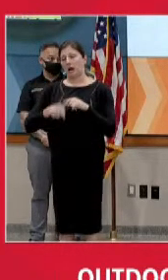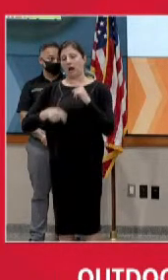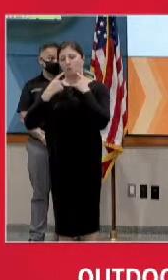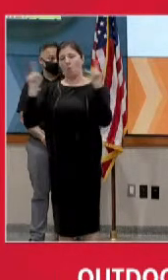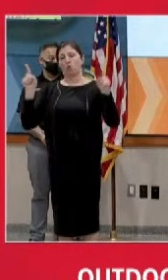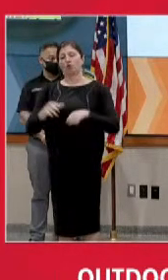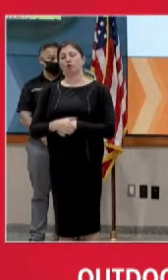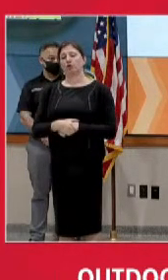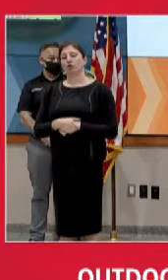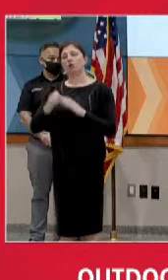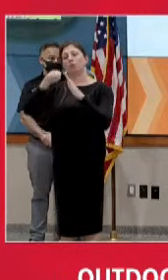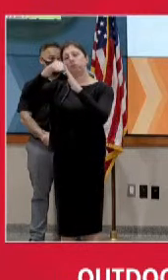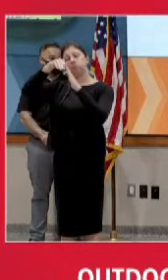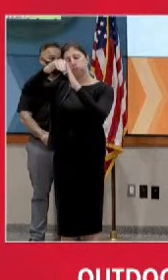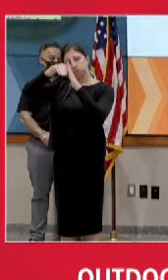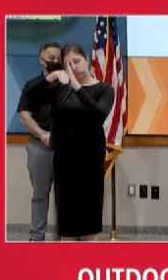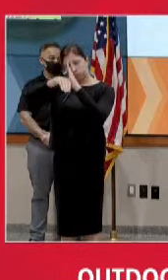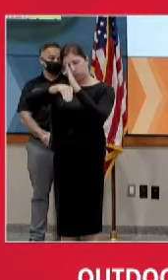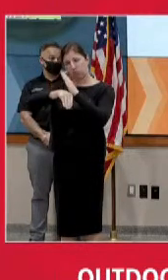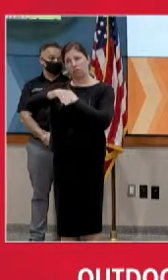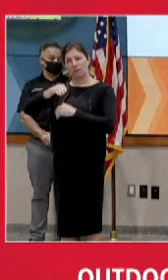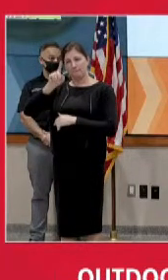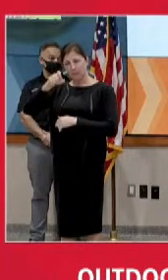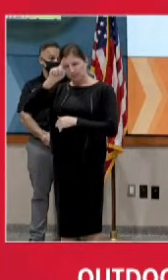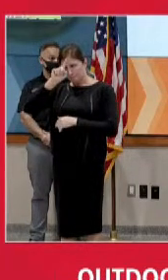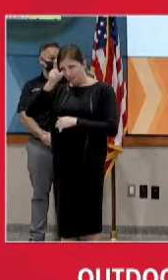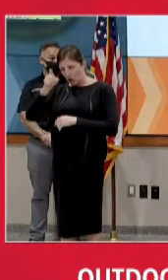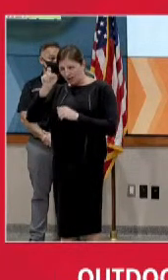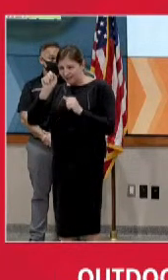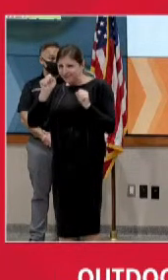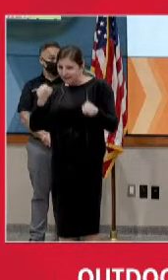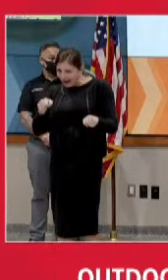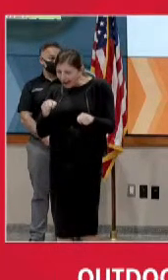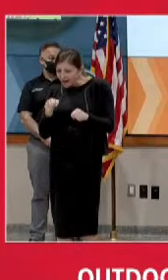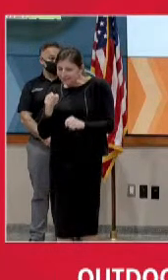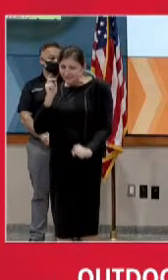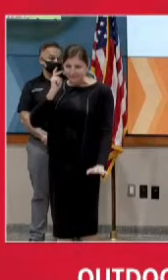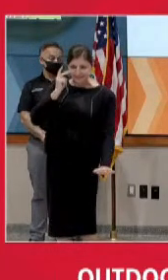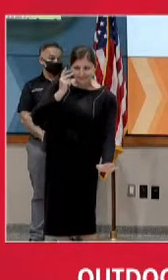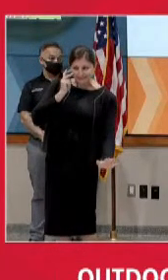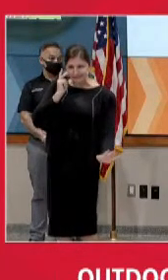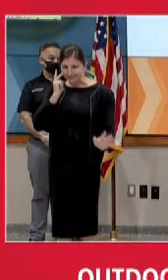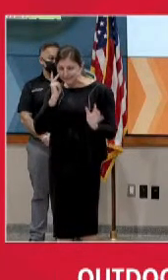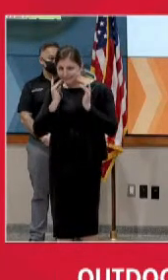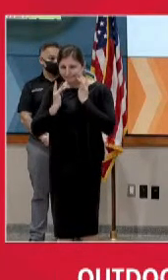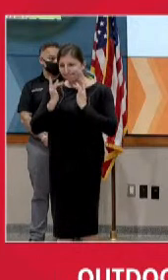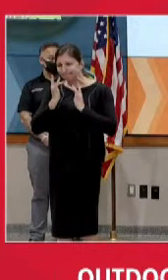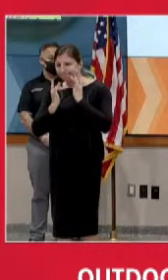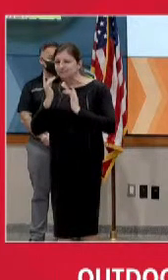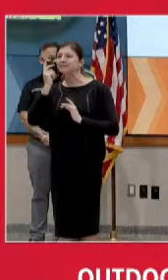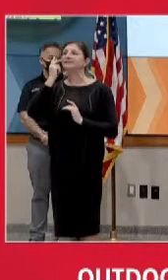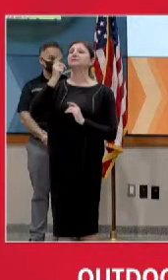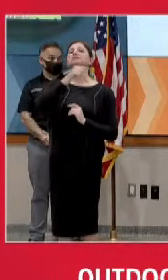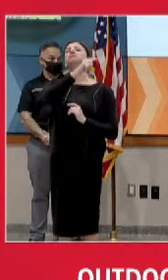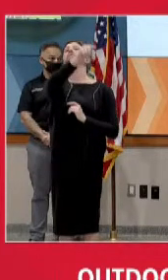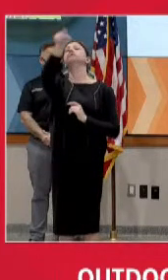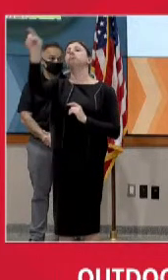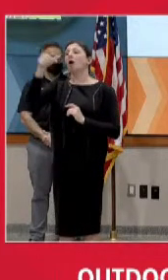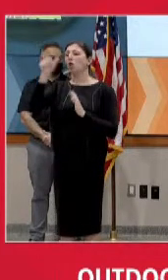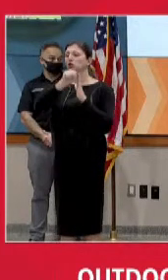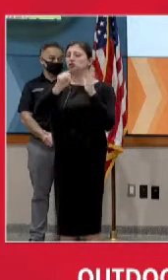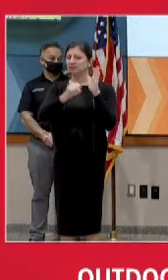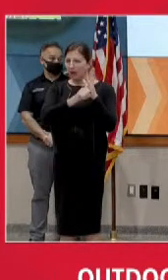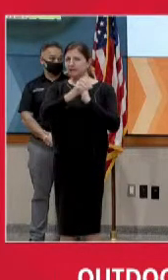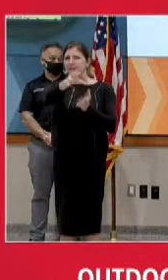side. Then we need to be very smart, and we can cheat a little bit, because now we can see what these other states have done